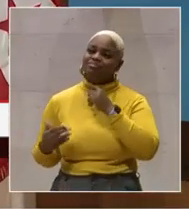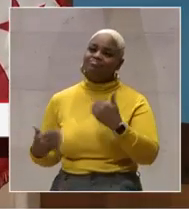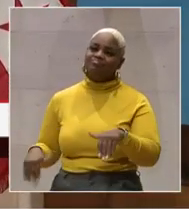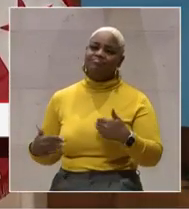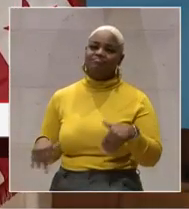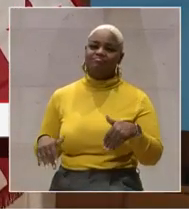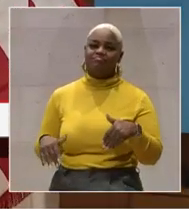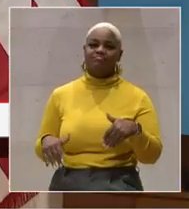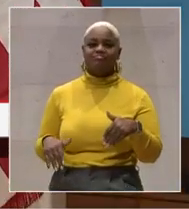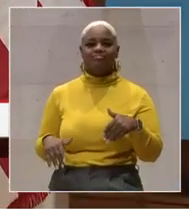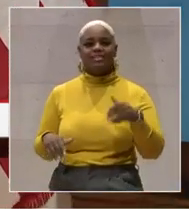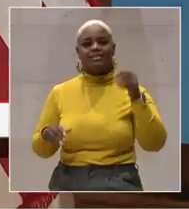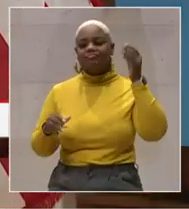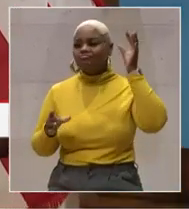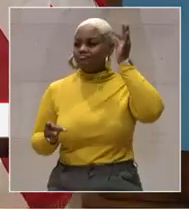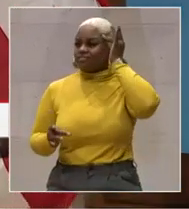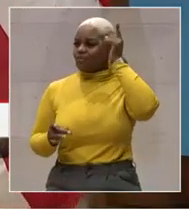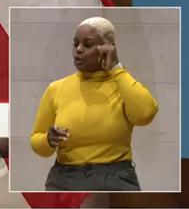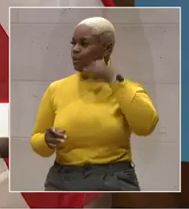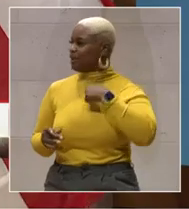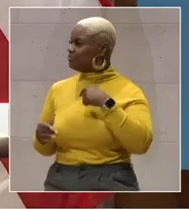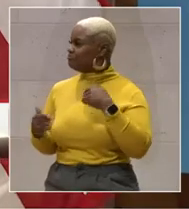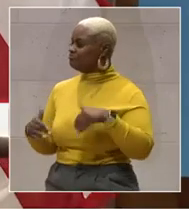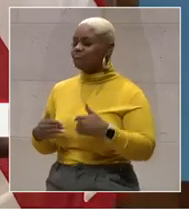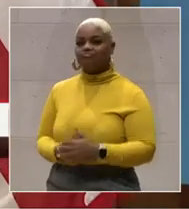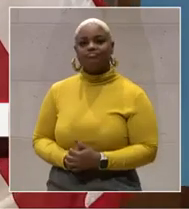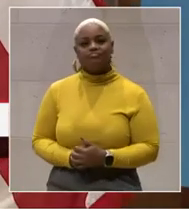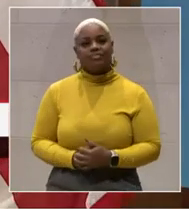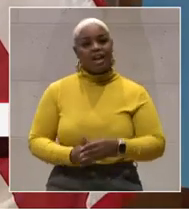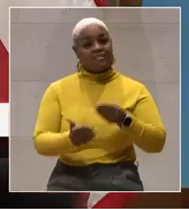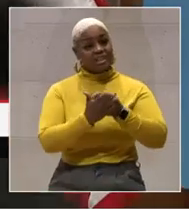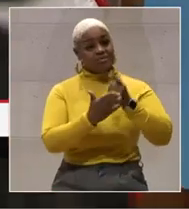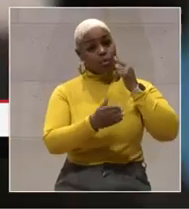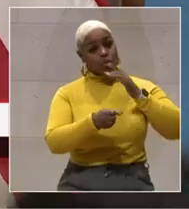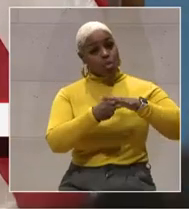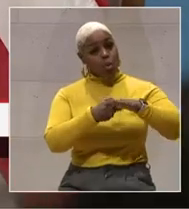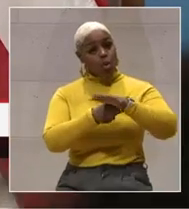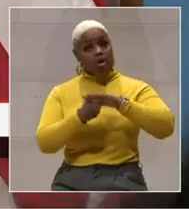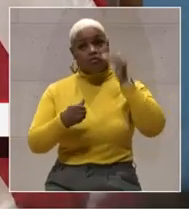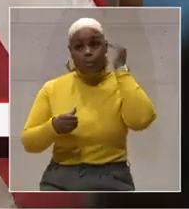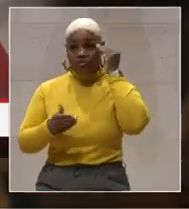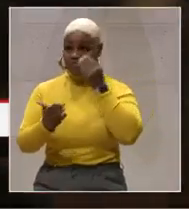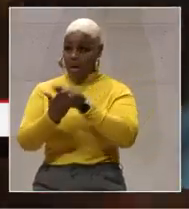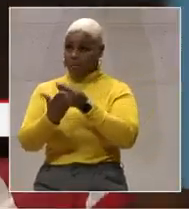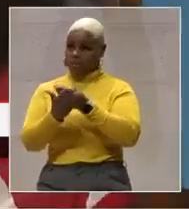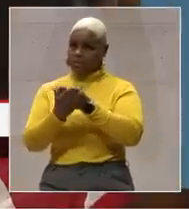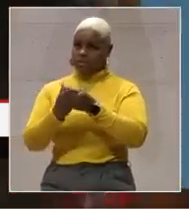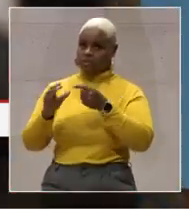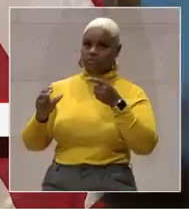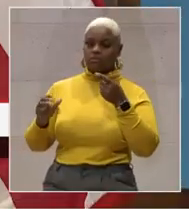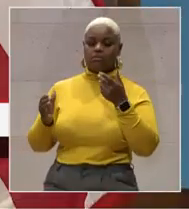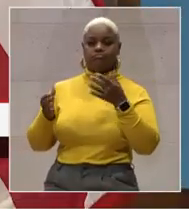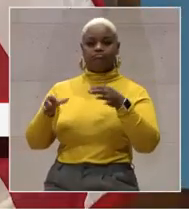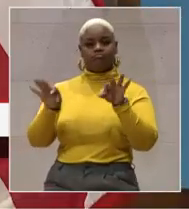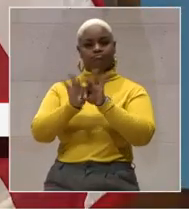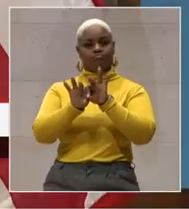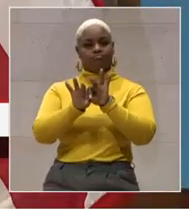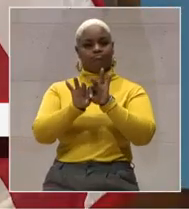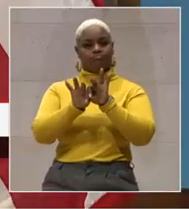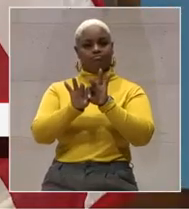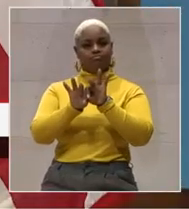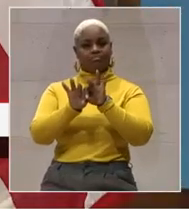been that funding certainty for local governments for housing is a key difference maker in terms